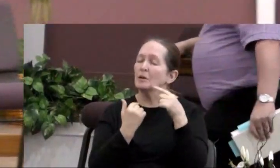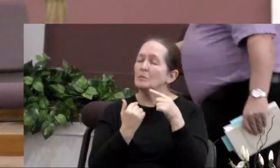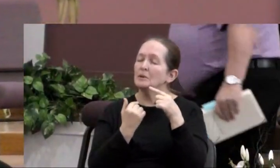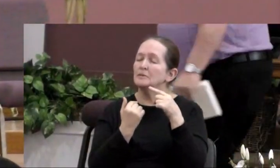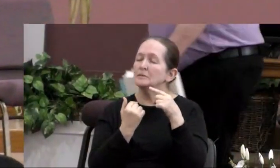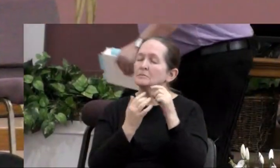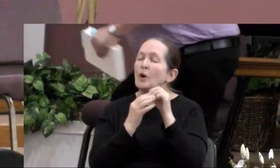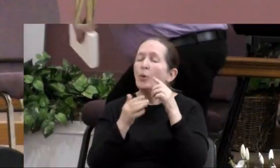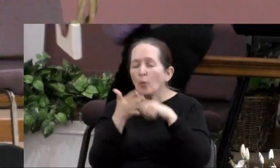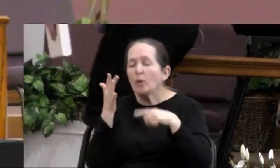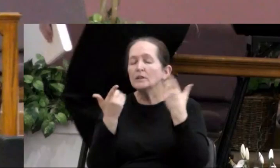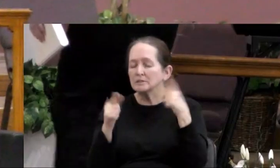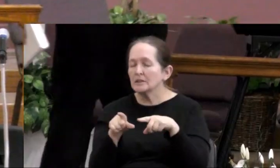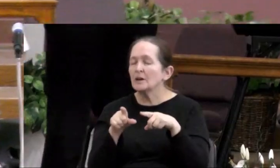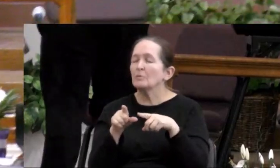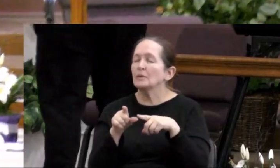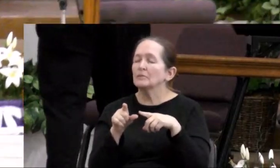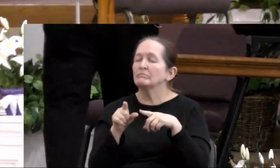facing the cross,